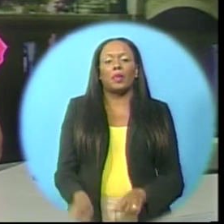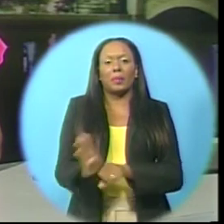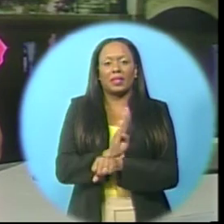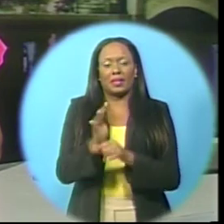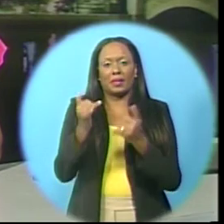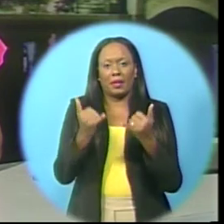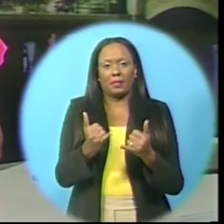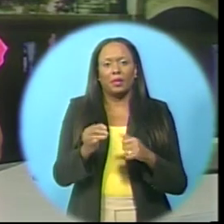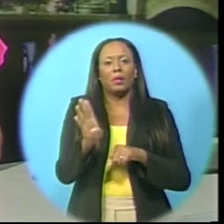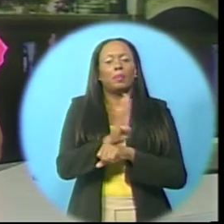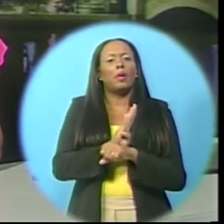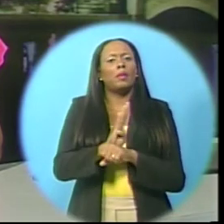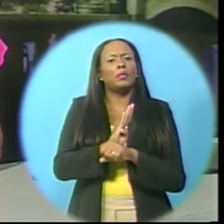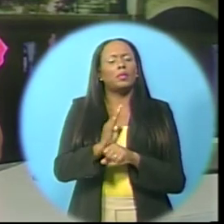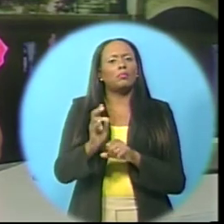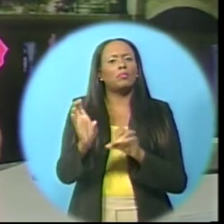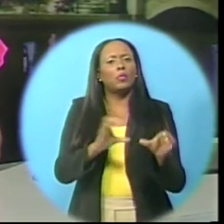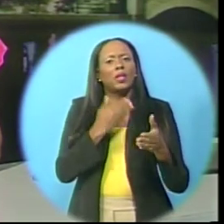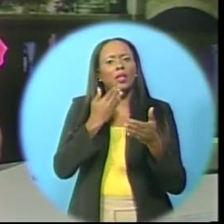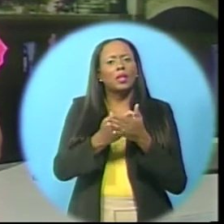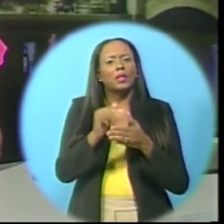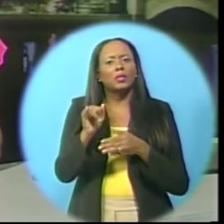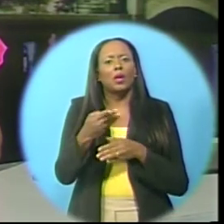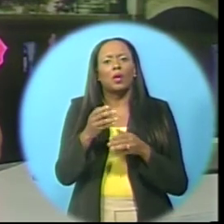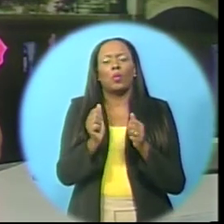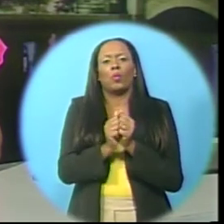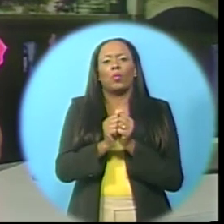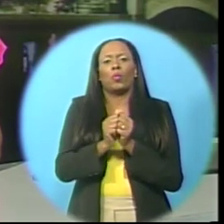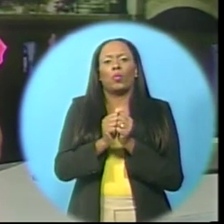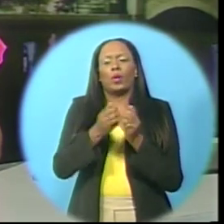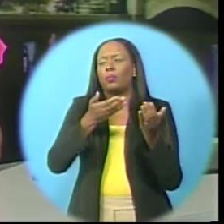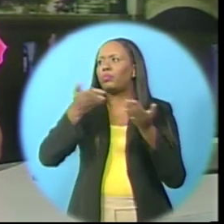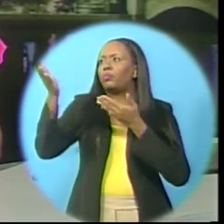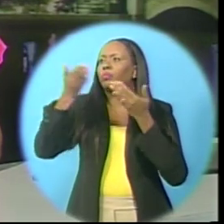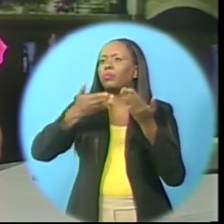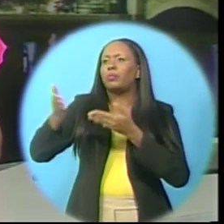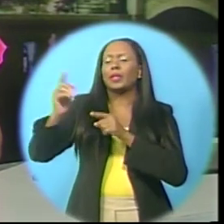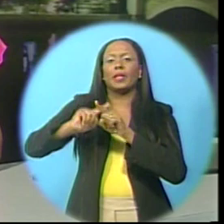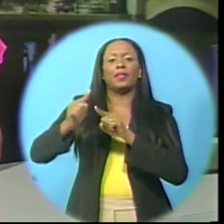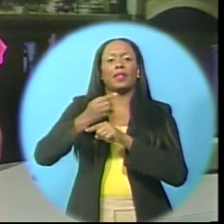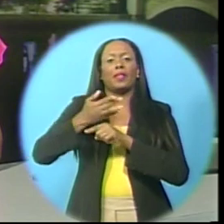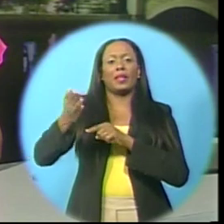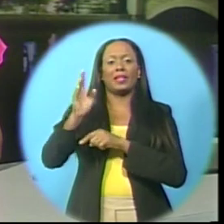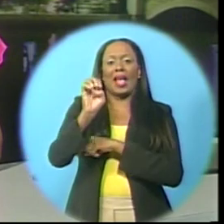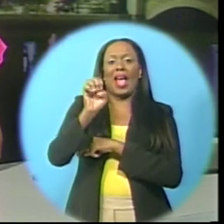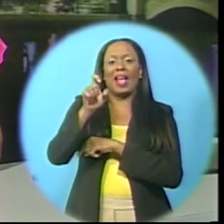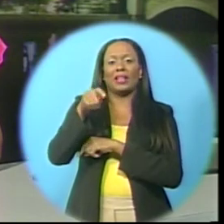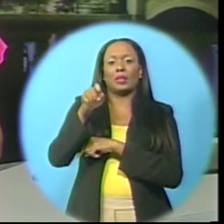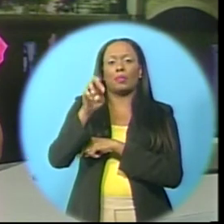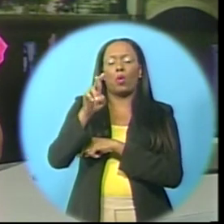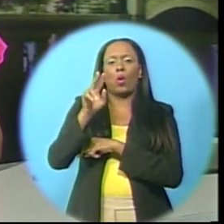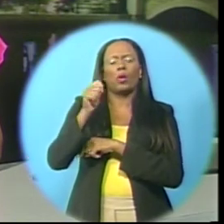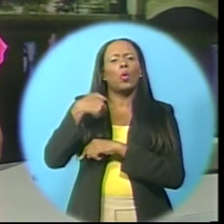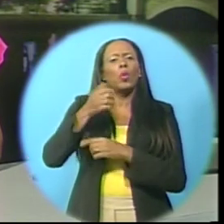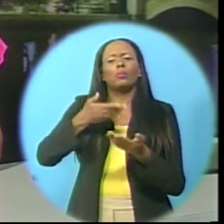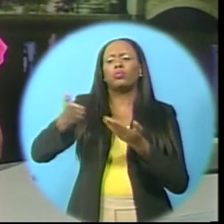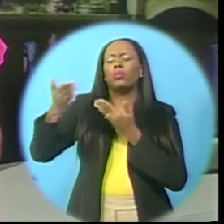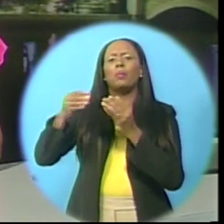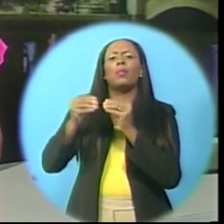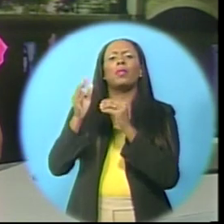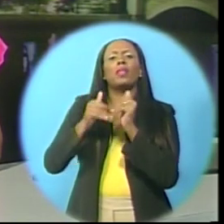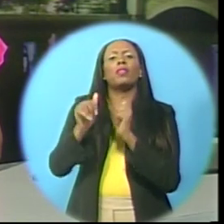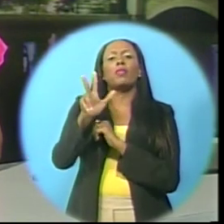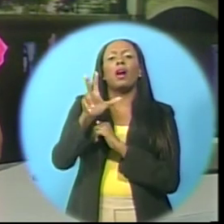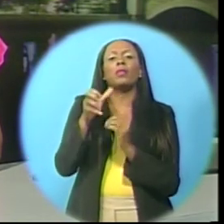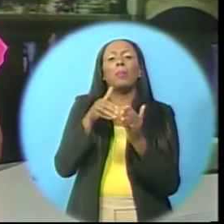In business tonight, Barbados is doing well in its exports to the region, shipping more than $300 million in goods last year. But Commerce Minister